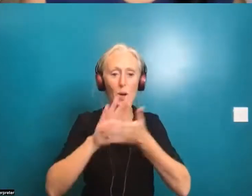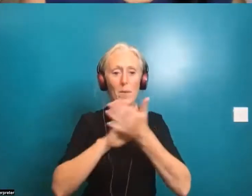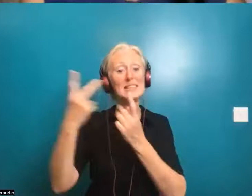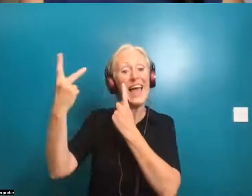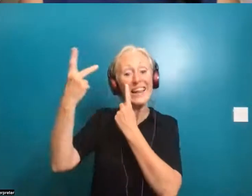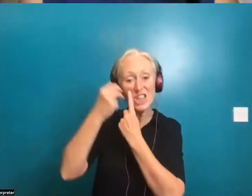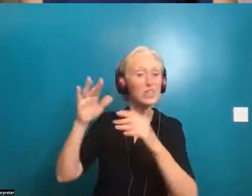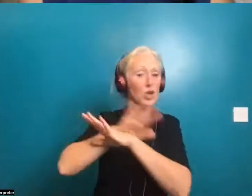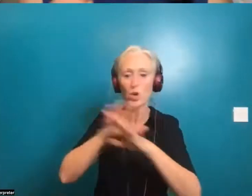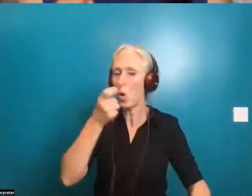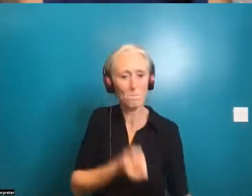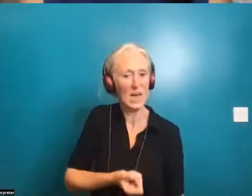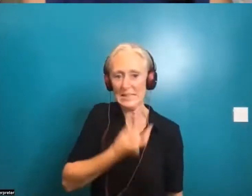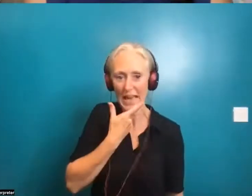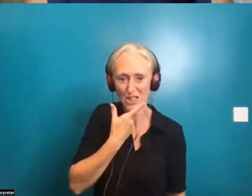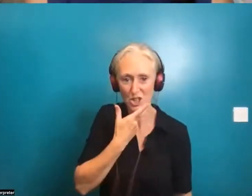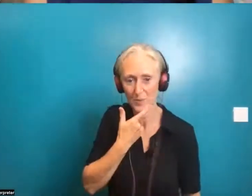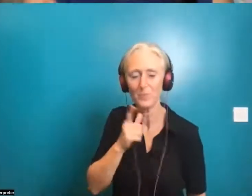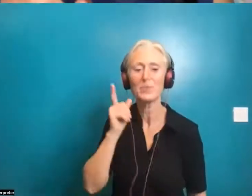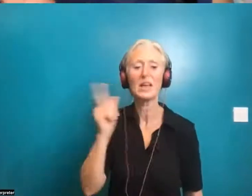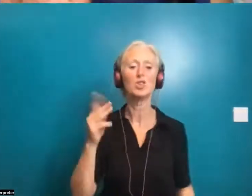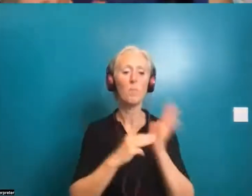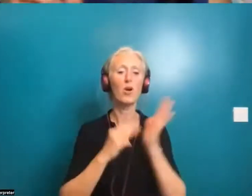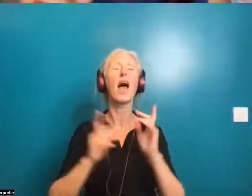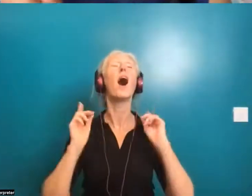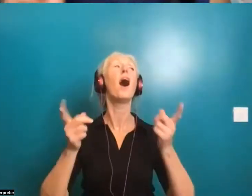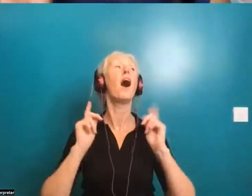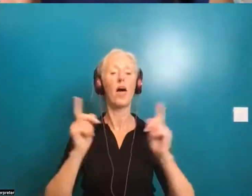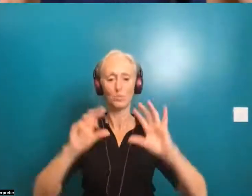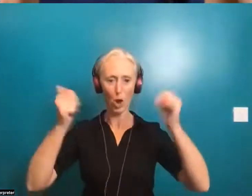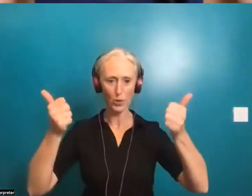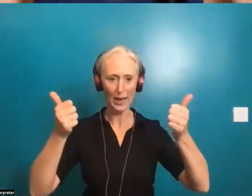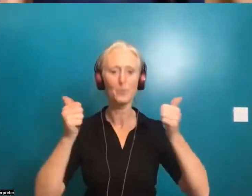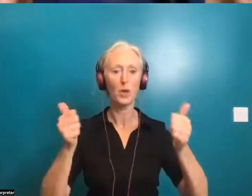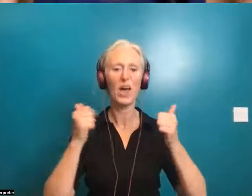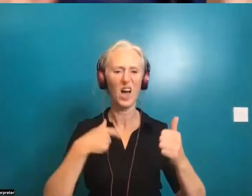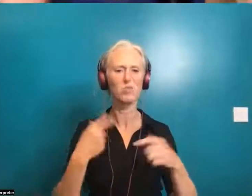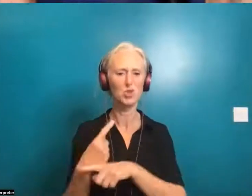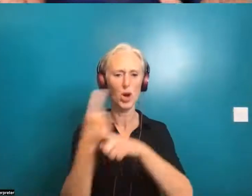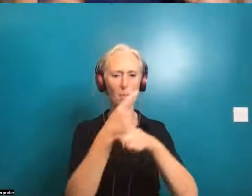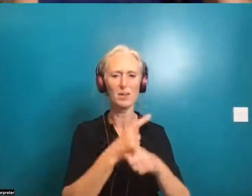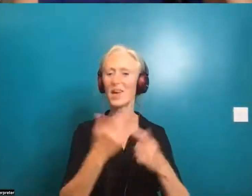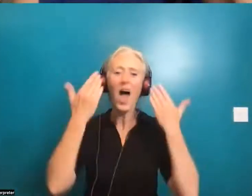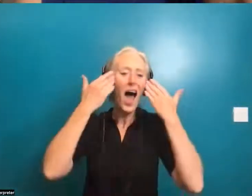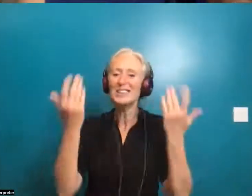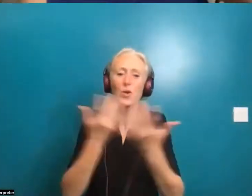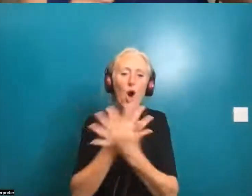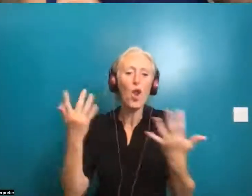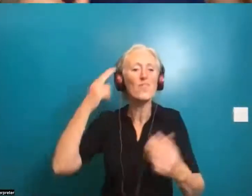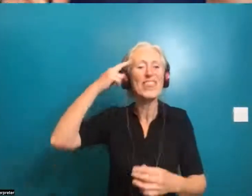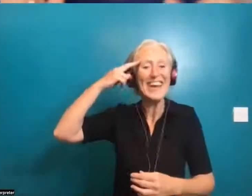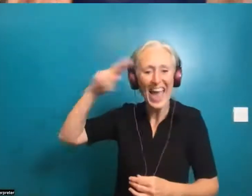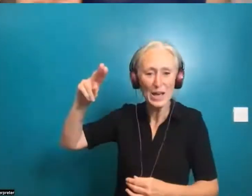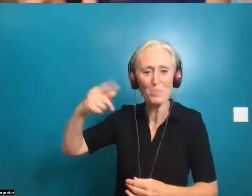oral. So, okay, let me just talk about that. I don't know, because I don't know about a lot of the trade names. I get confused with all of those.